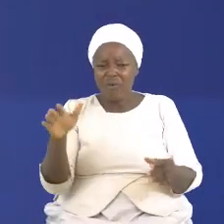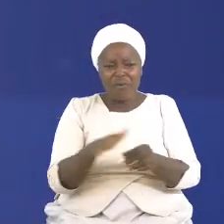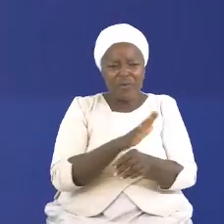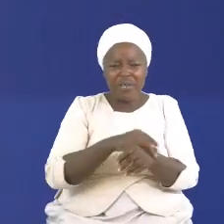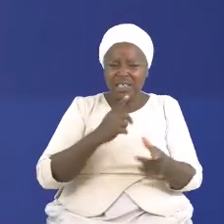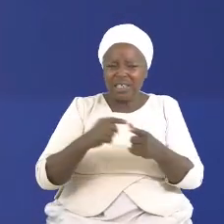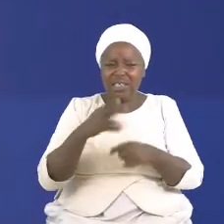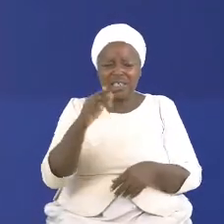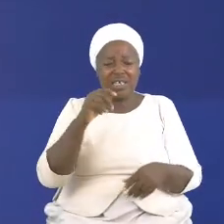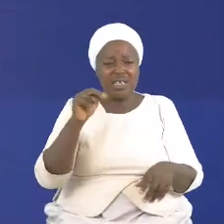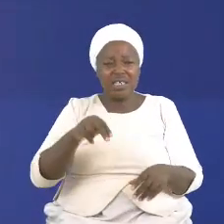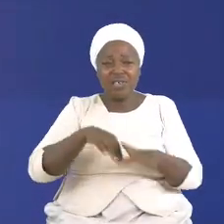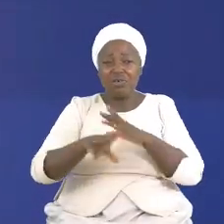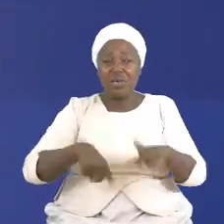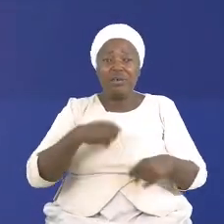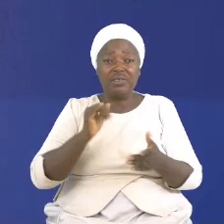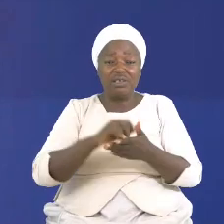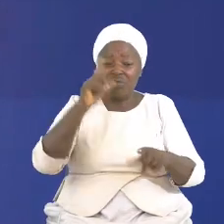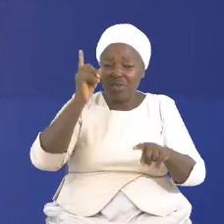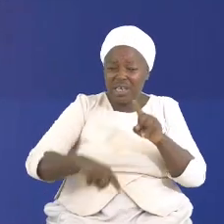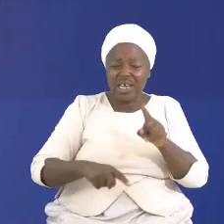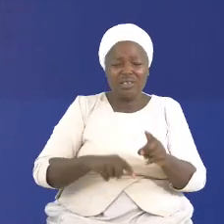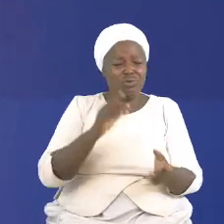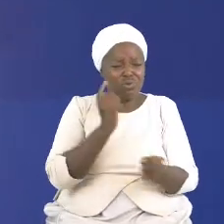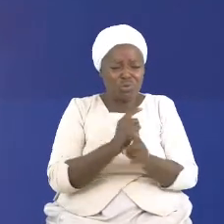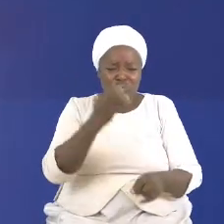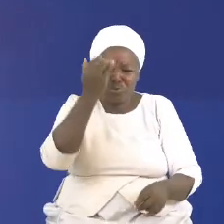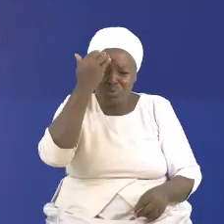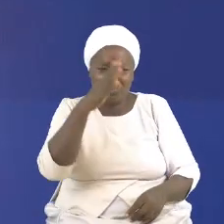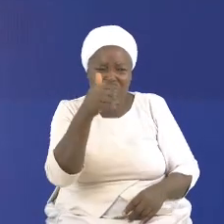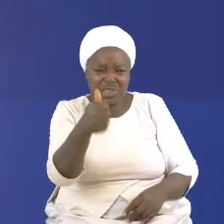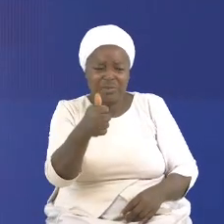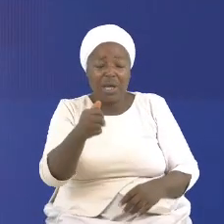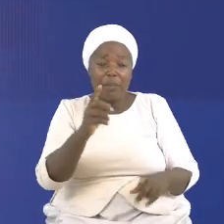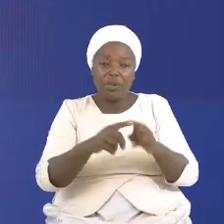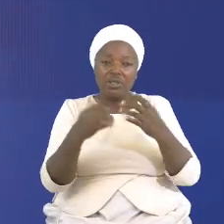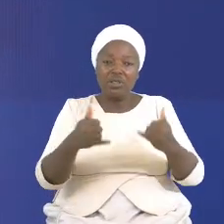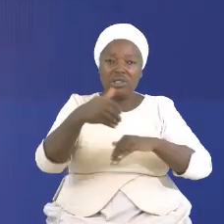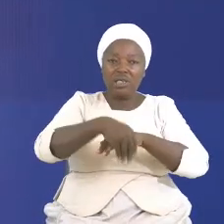life you cannot even pinpoint. Tonight, the Holy Ghost will